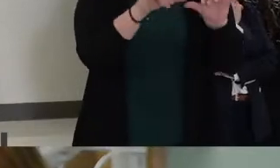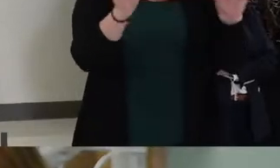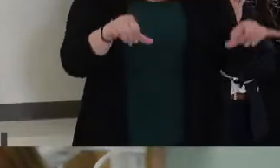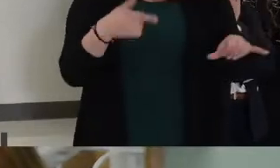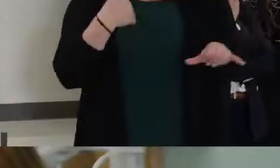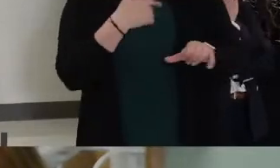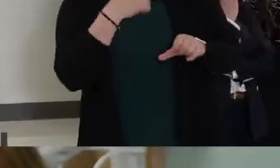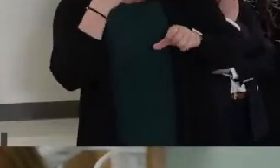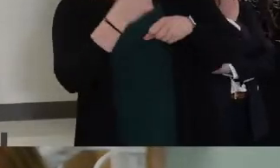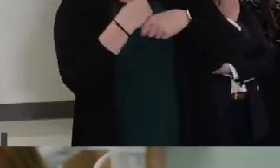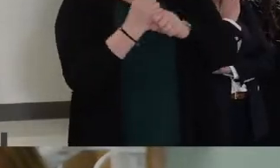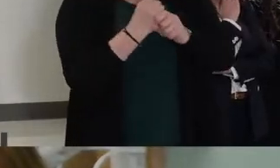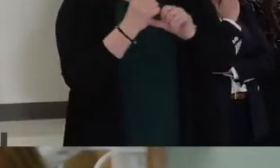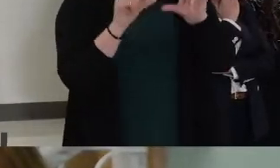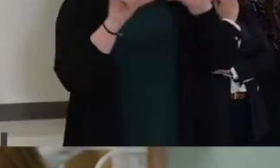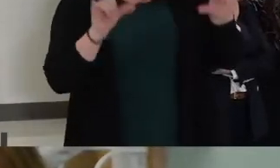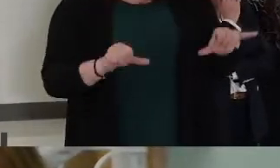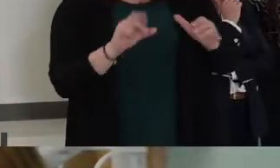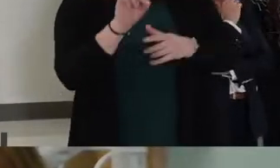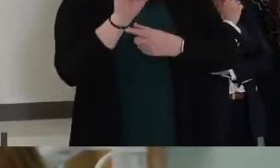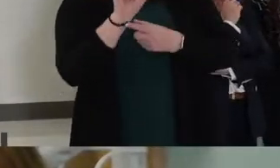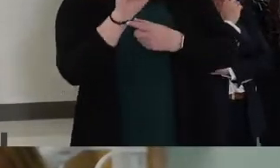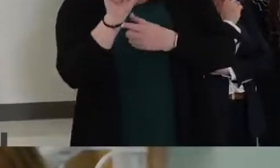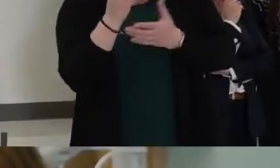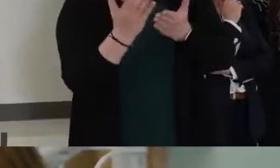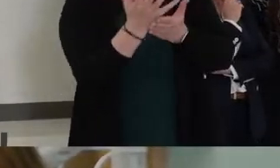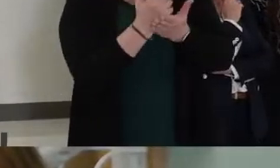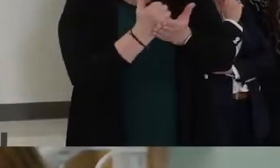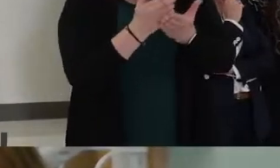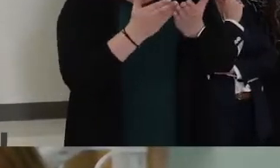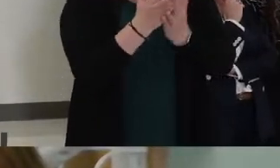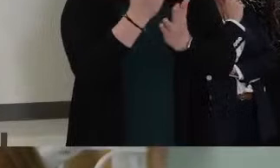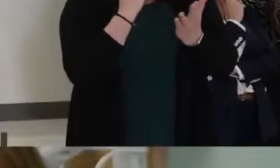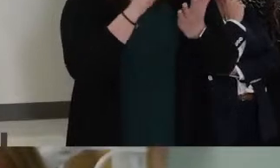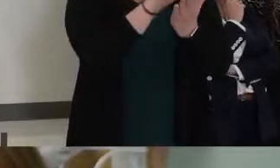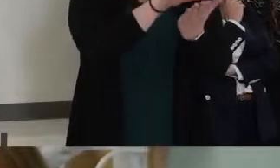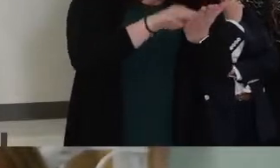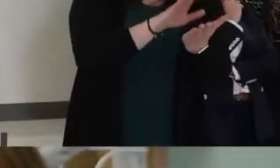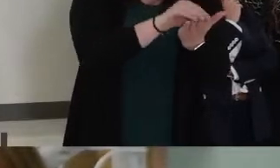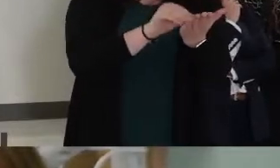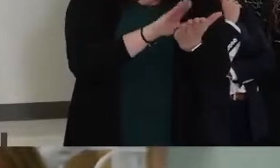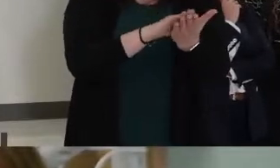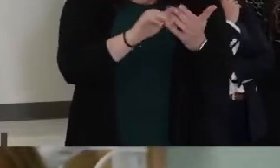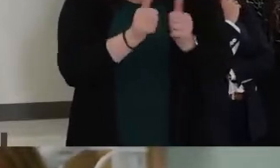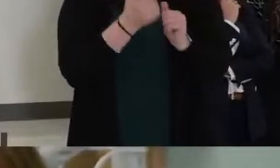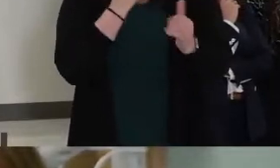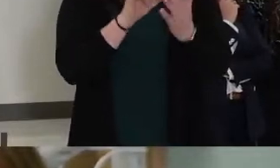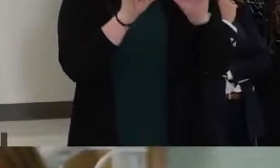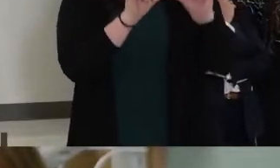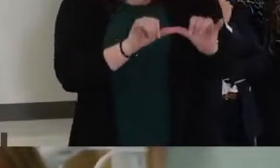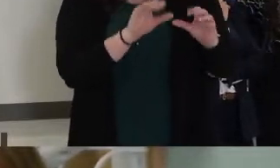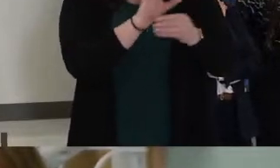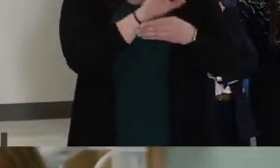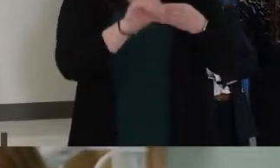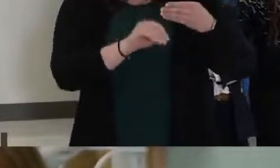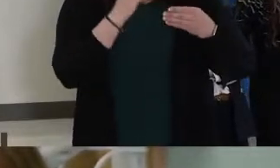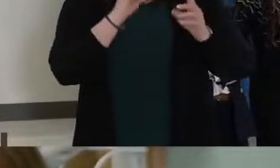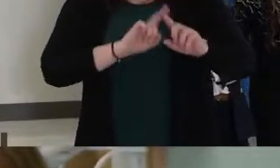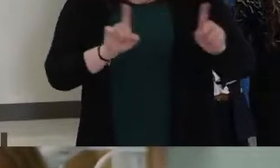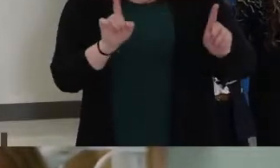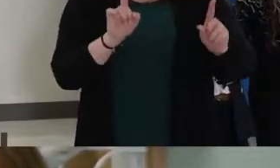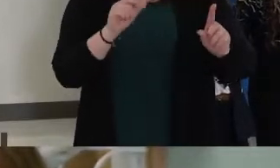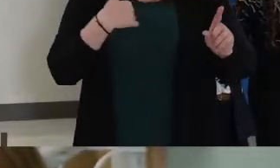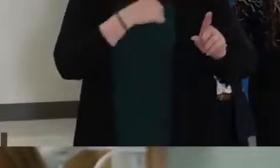systems, the data collection systems, the reporting, the understanding of how we measure outcomes differently so that we're not